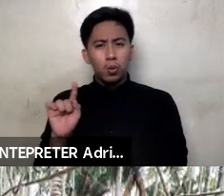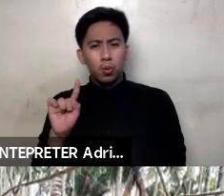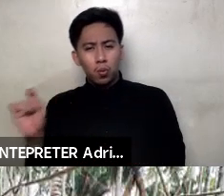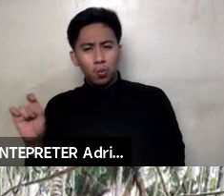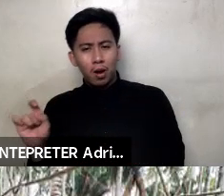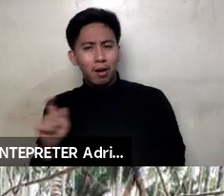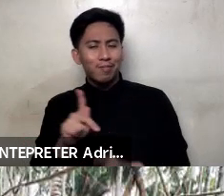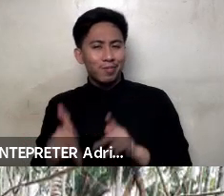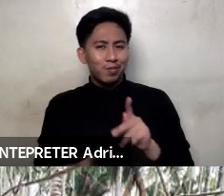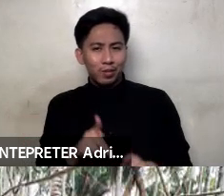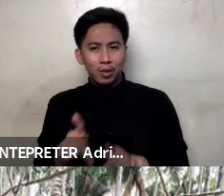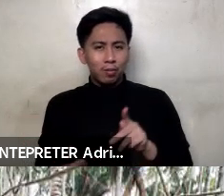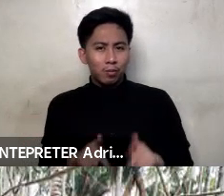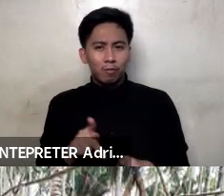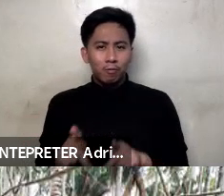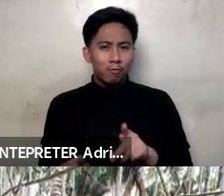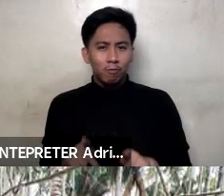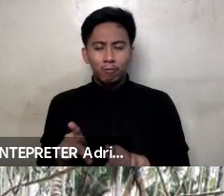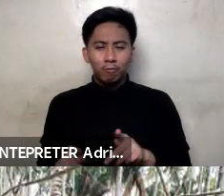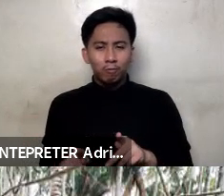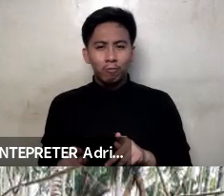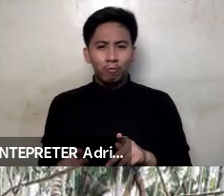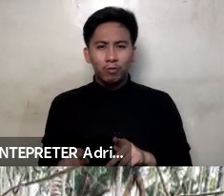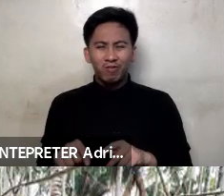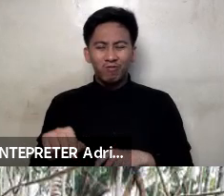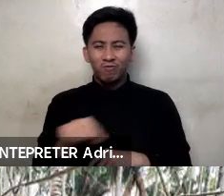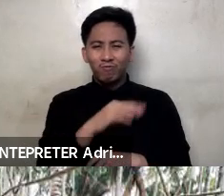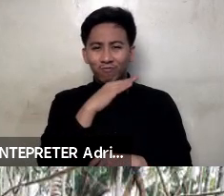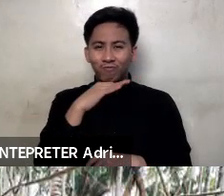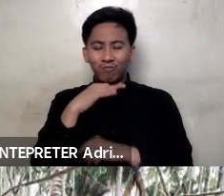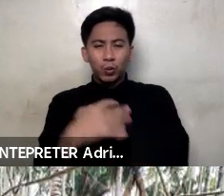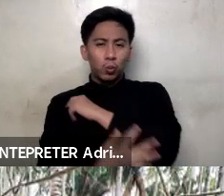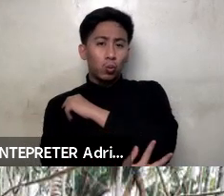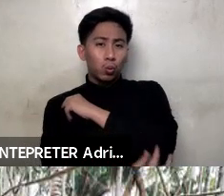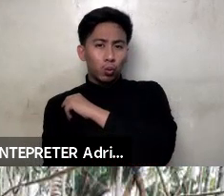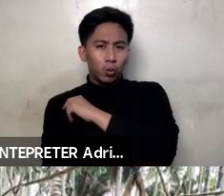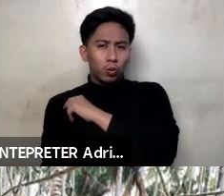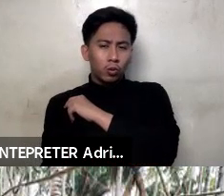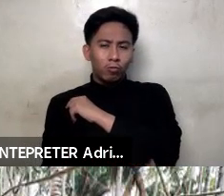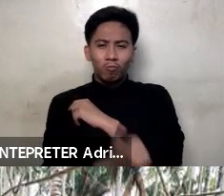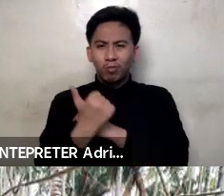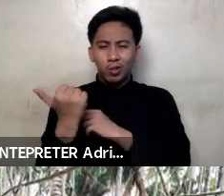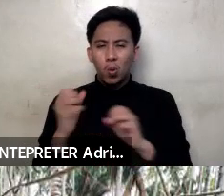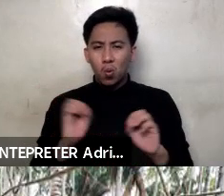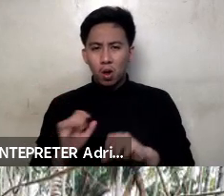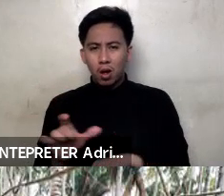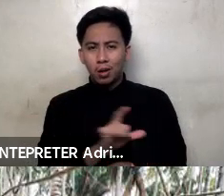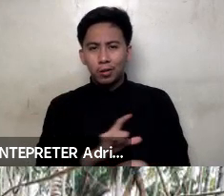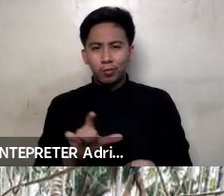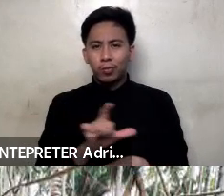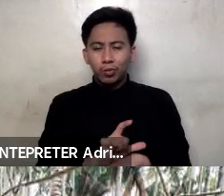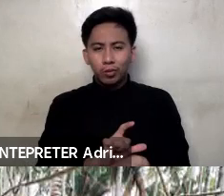households. Considered poorest of the poor farmers, including those who are landless and